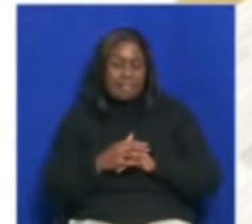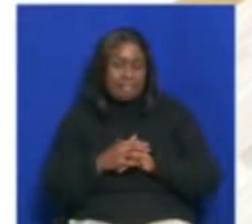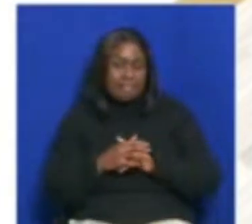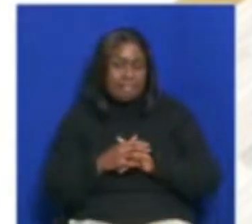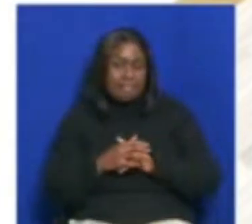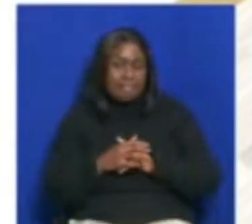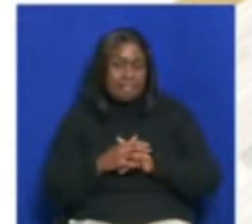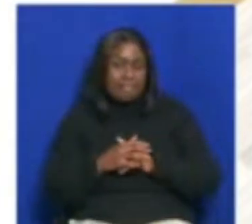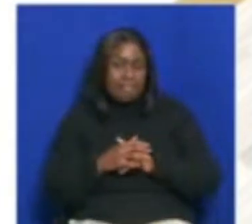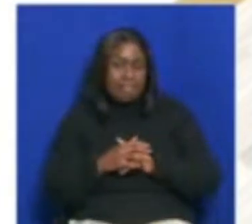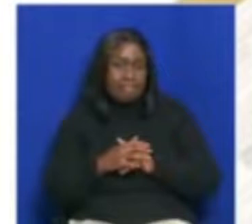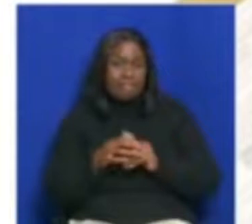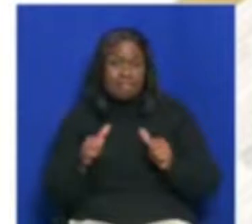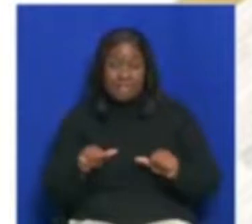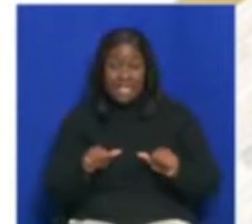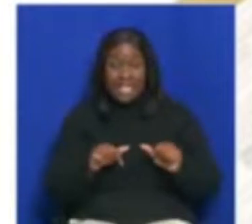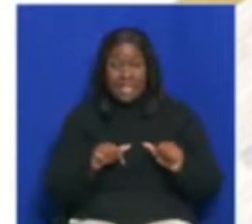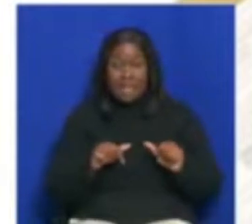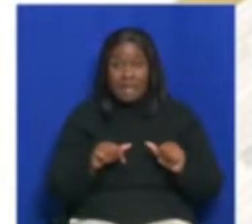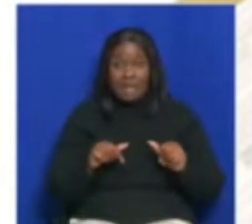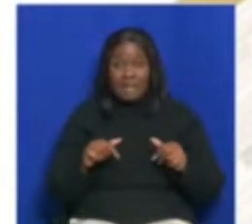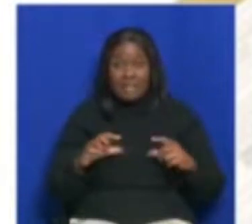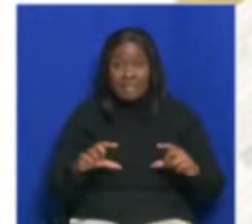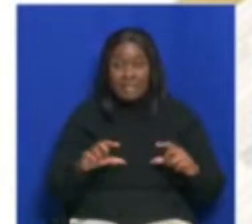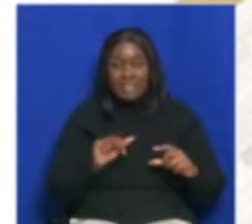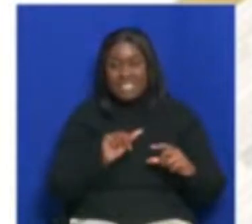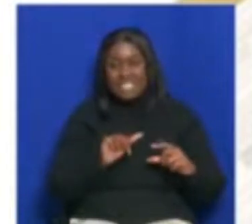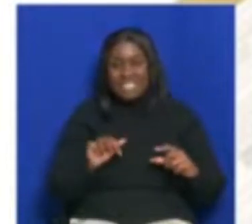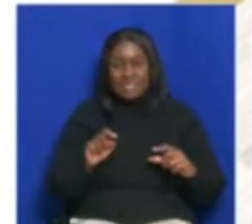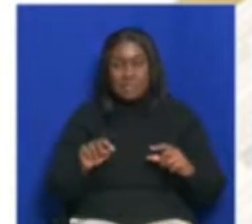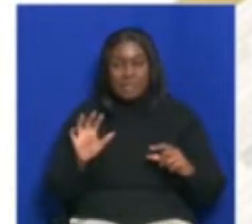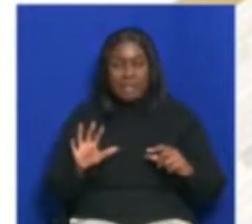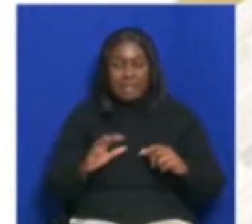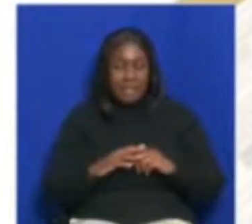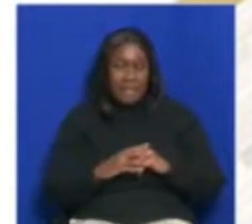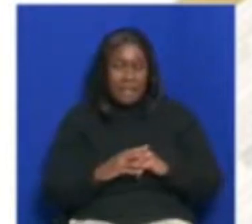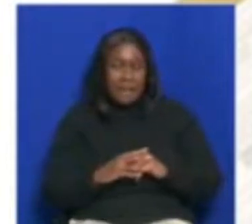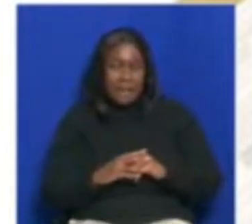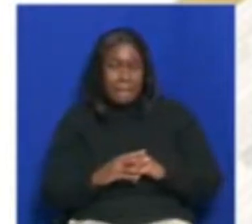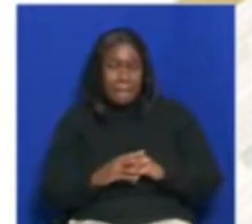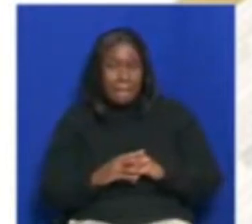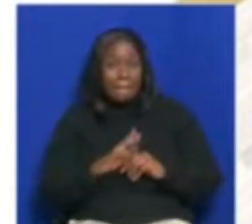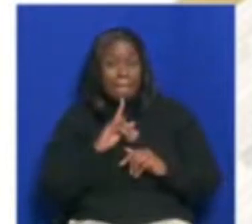66.5? When the unattributed transfer of